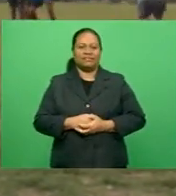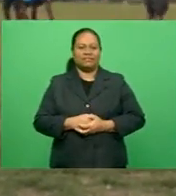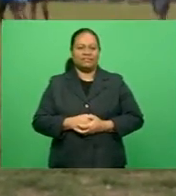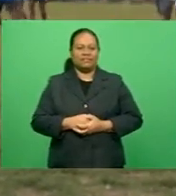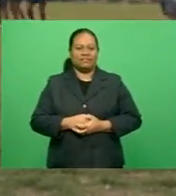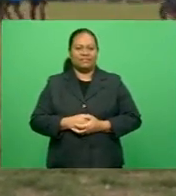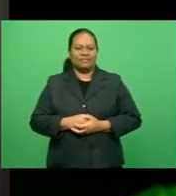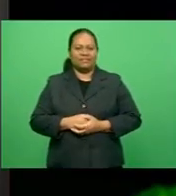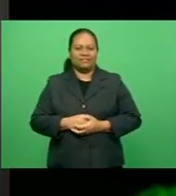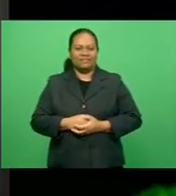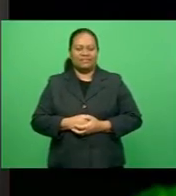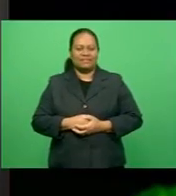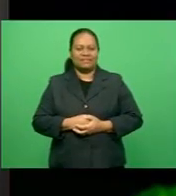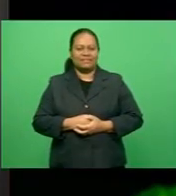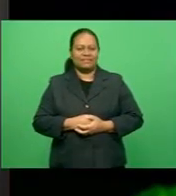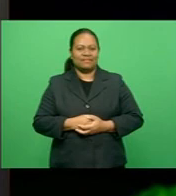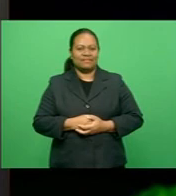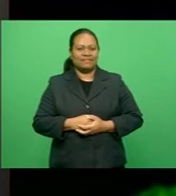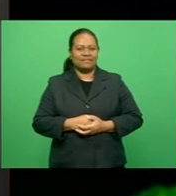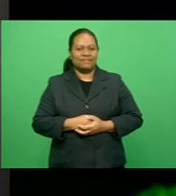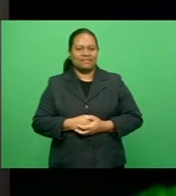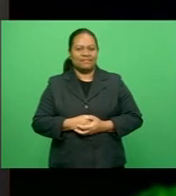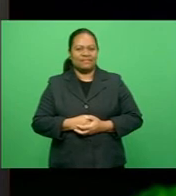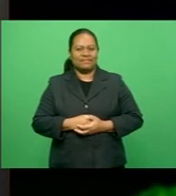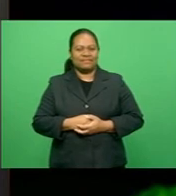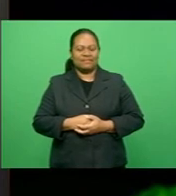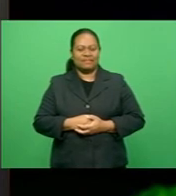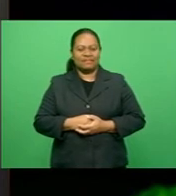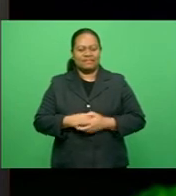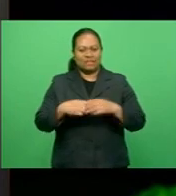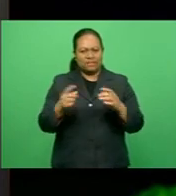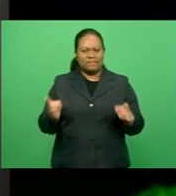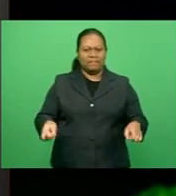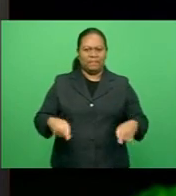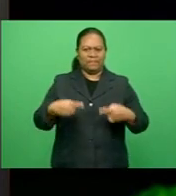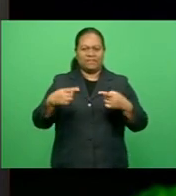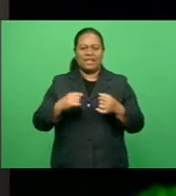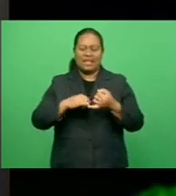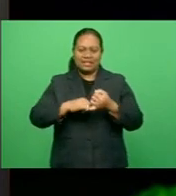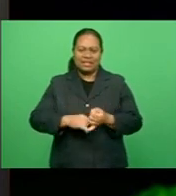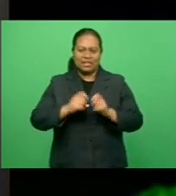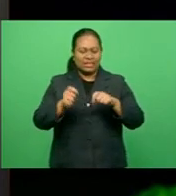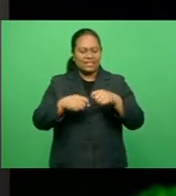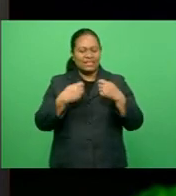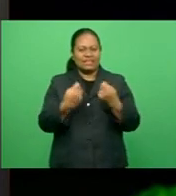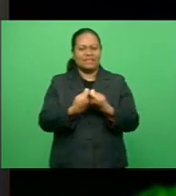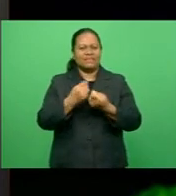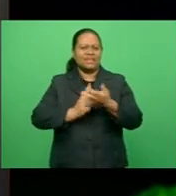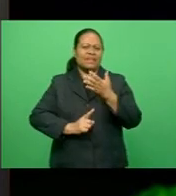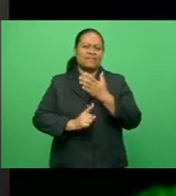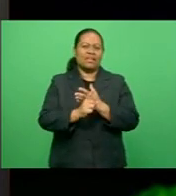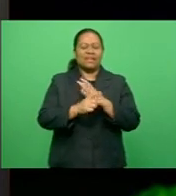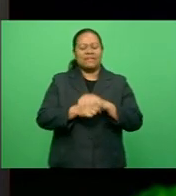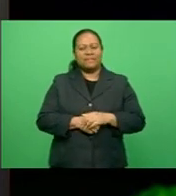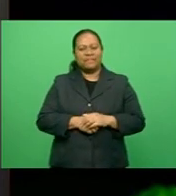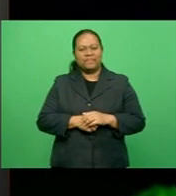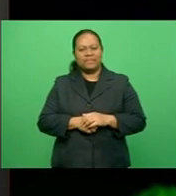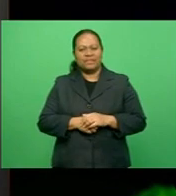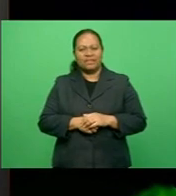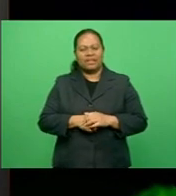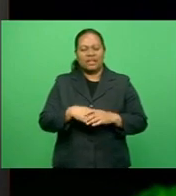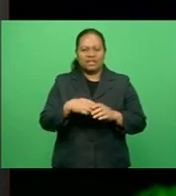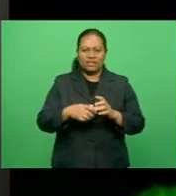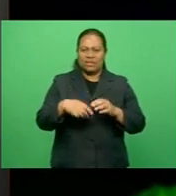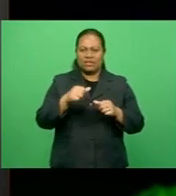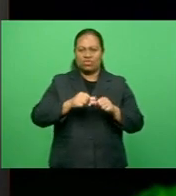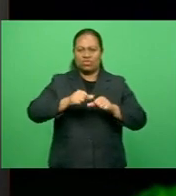FBC Sports. It will be the battle of the southern teams in Group 2 of the Courts Inter-District Championship with